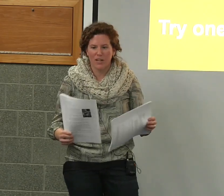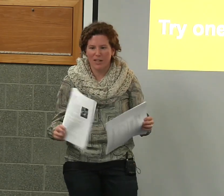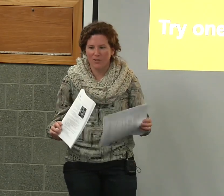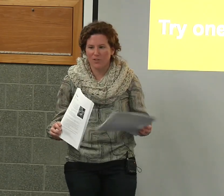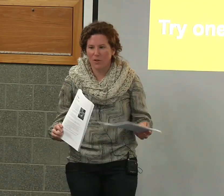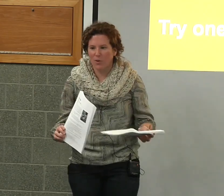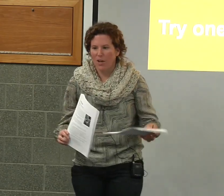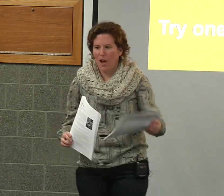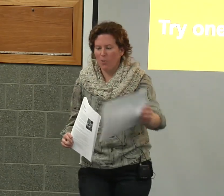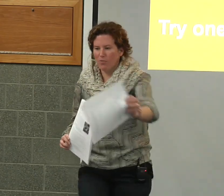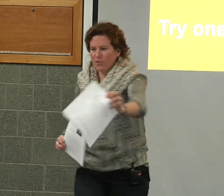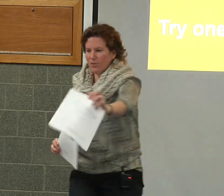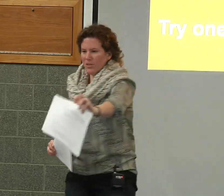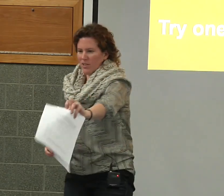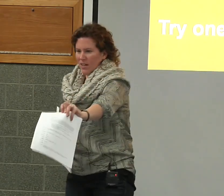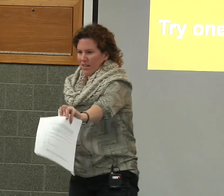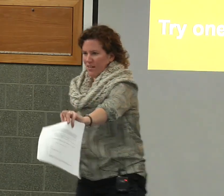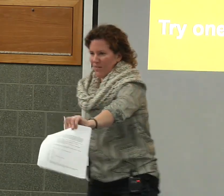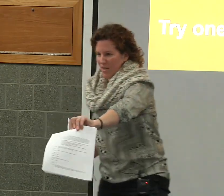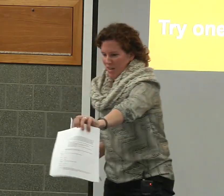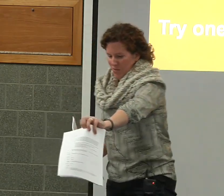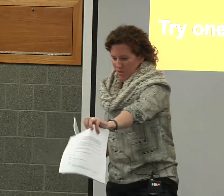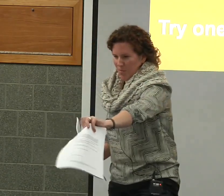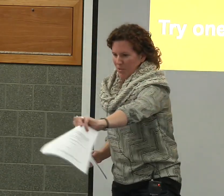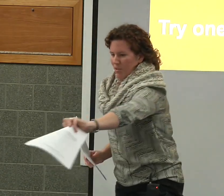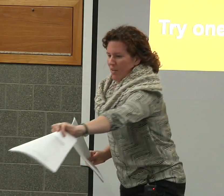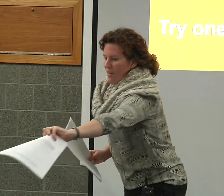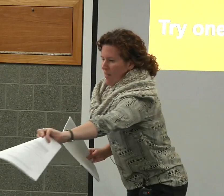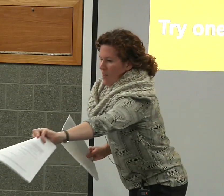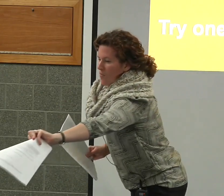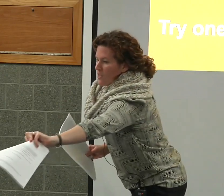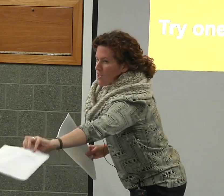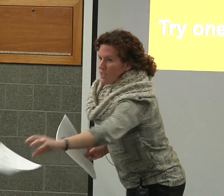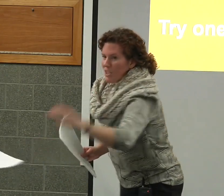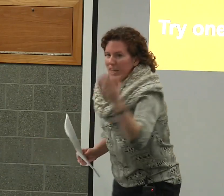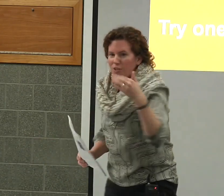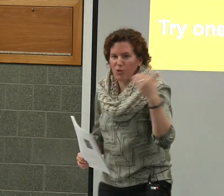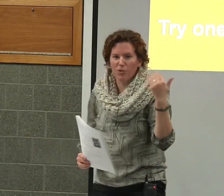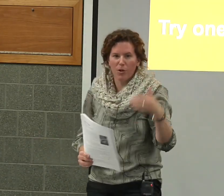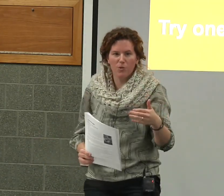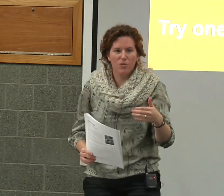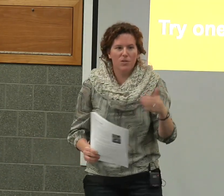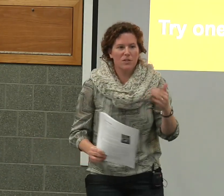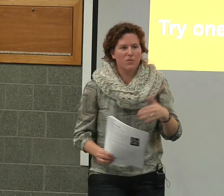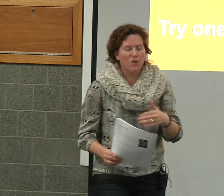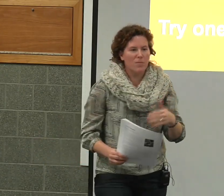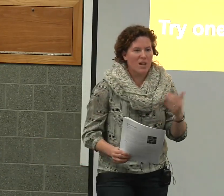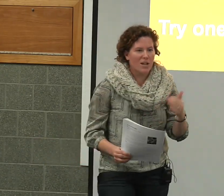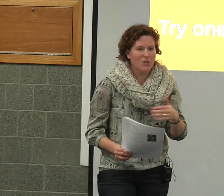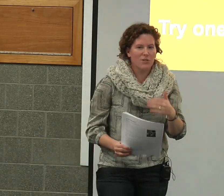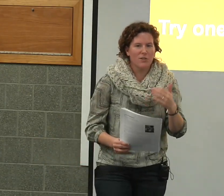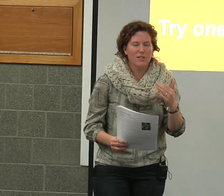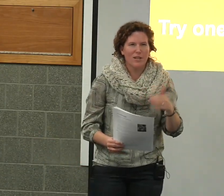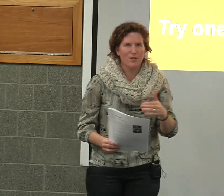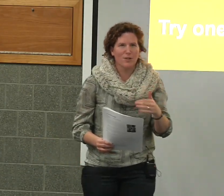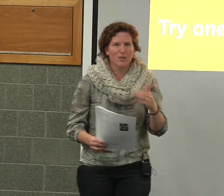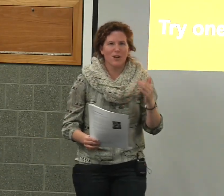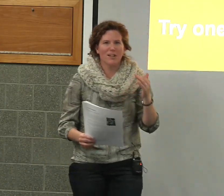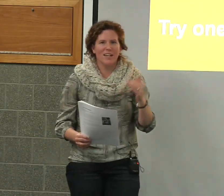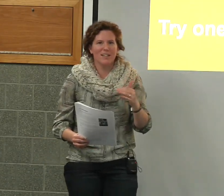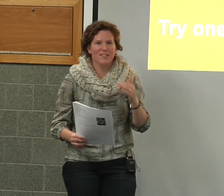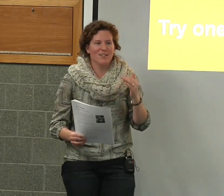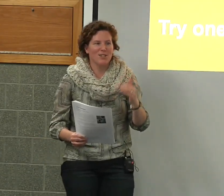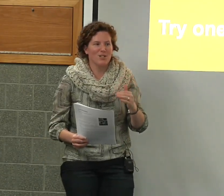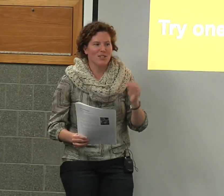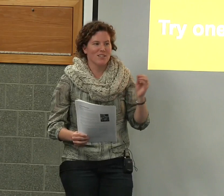in working in. So I will first, if I can give you this to pass around. This is the teacher notes. So this is from the National Center